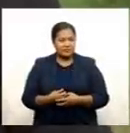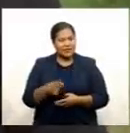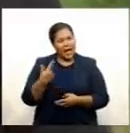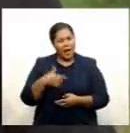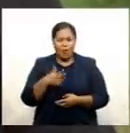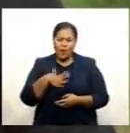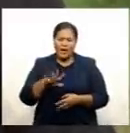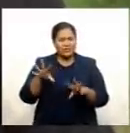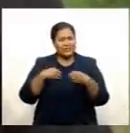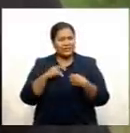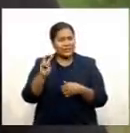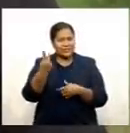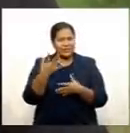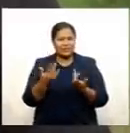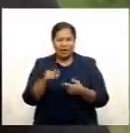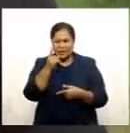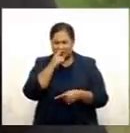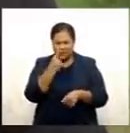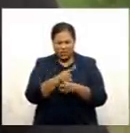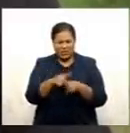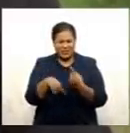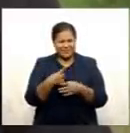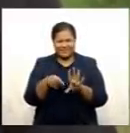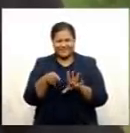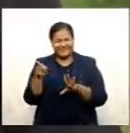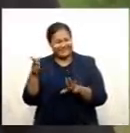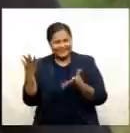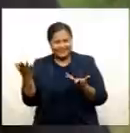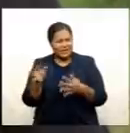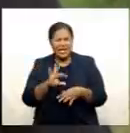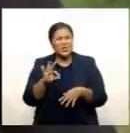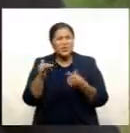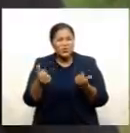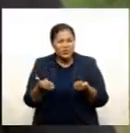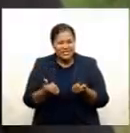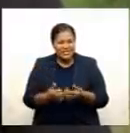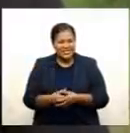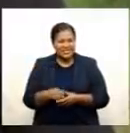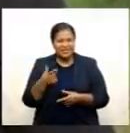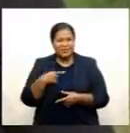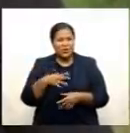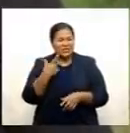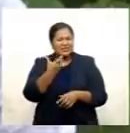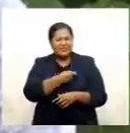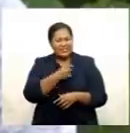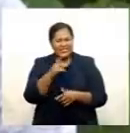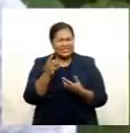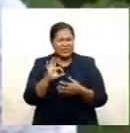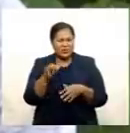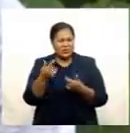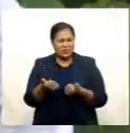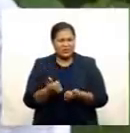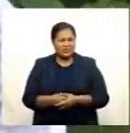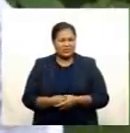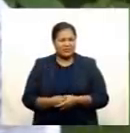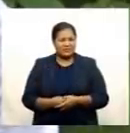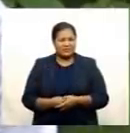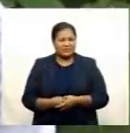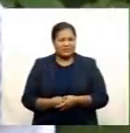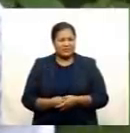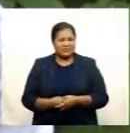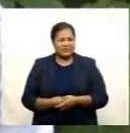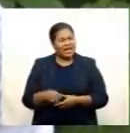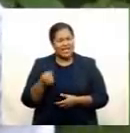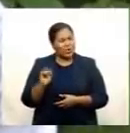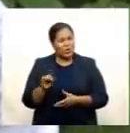one. And the people was talking outside that was not good. The vaccine is not good. Same, huh? No,